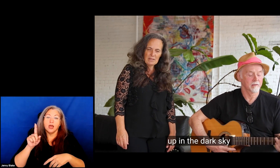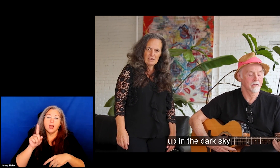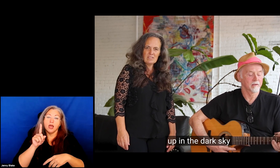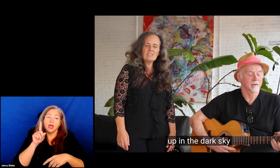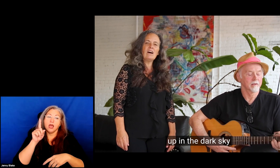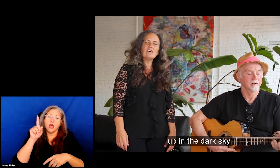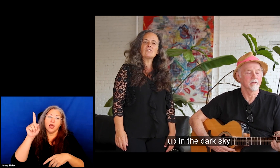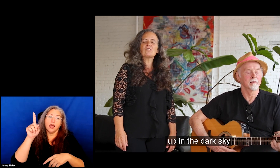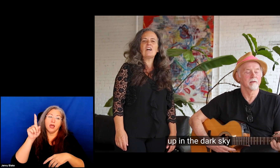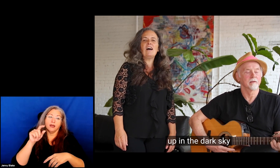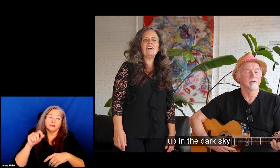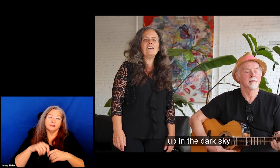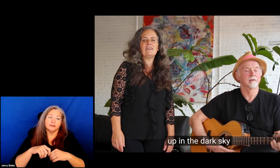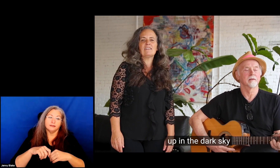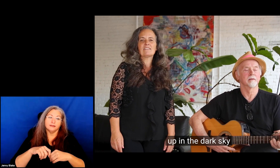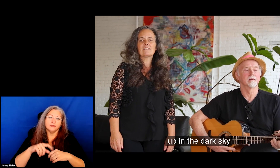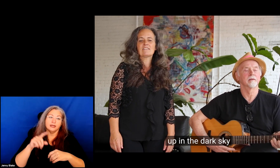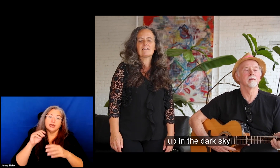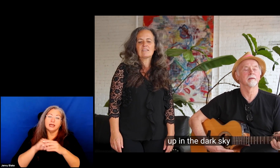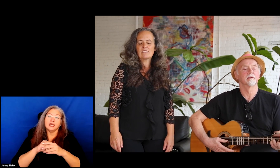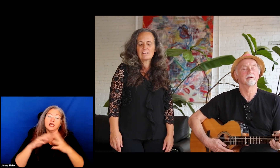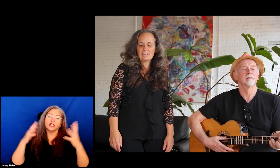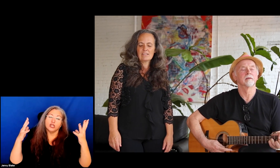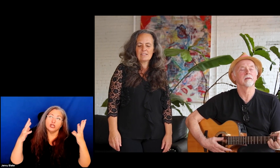Up in the dark sky